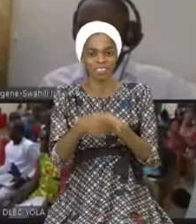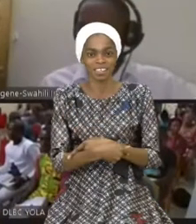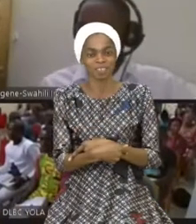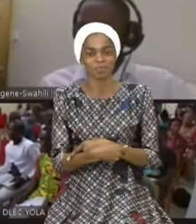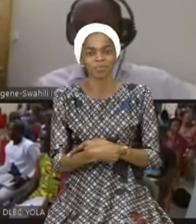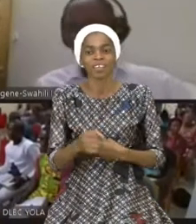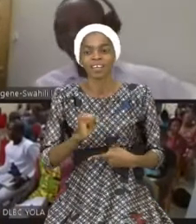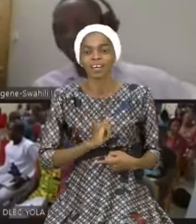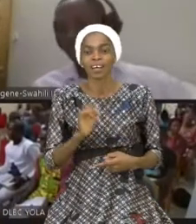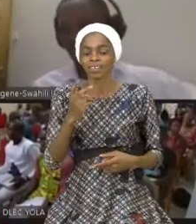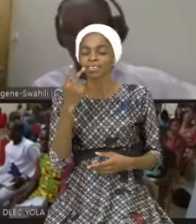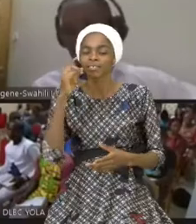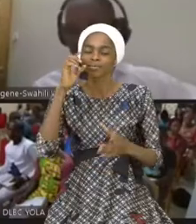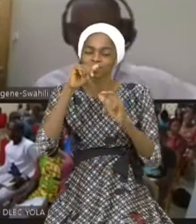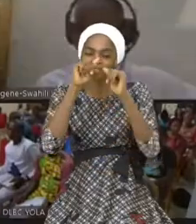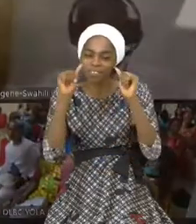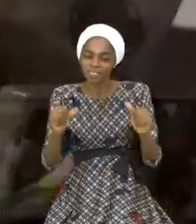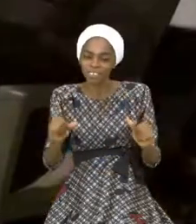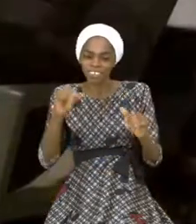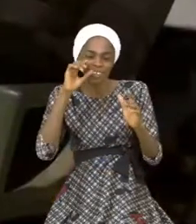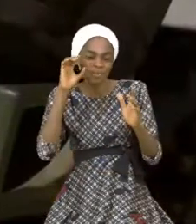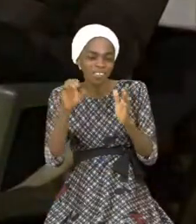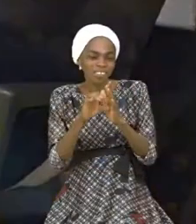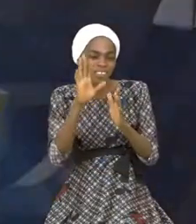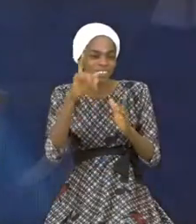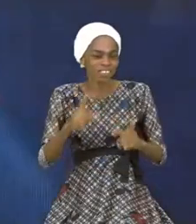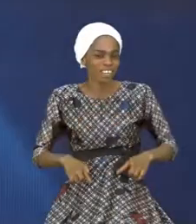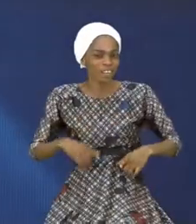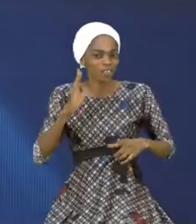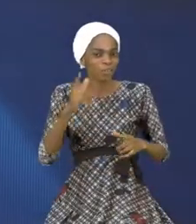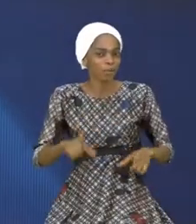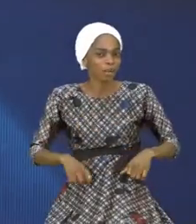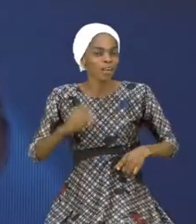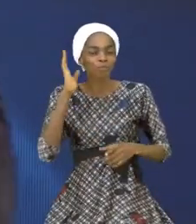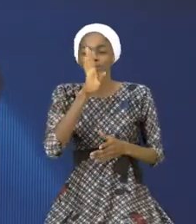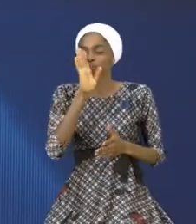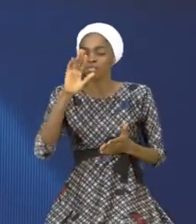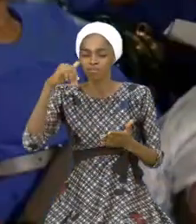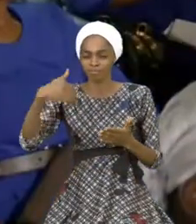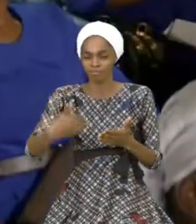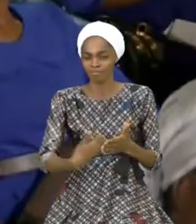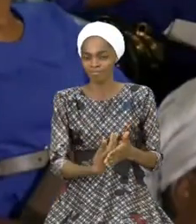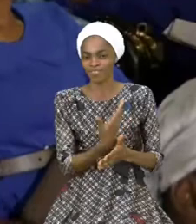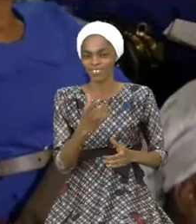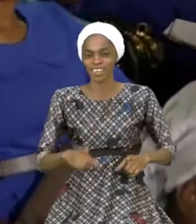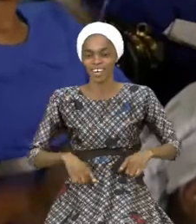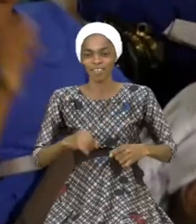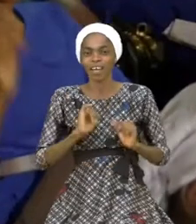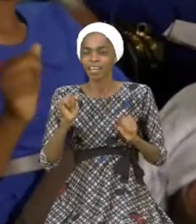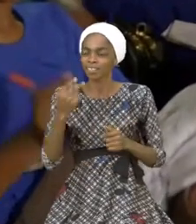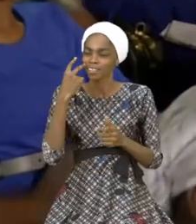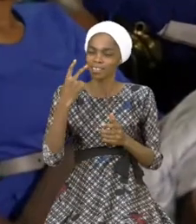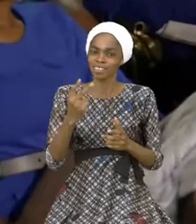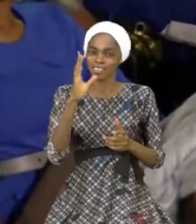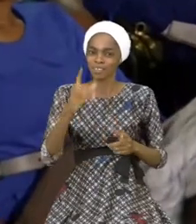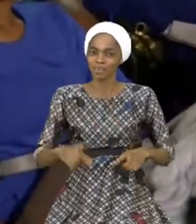I can picture your life. Your life will be brand new life. I can picture